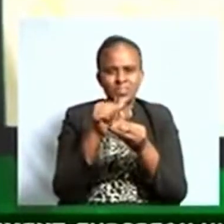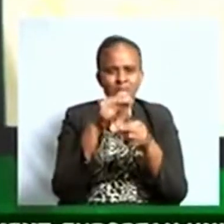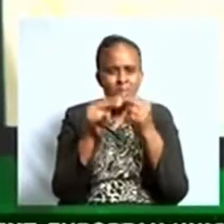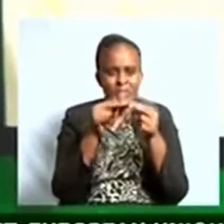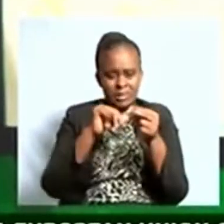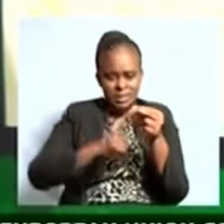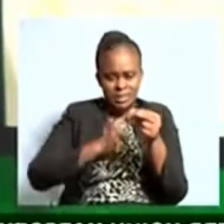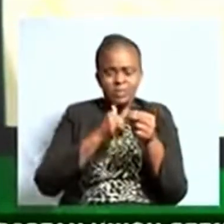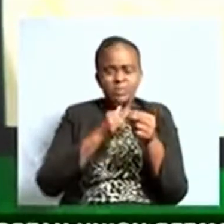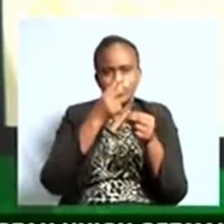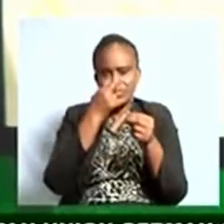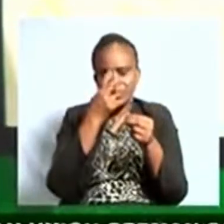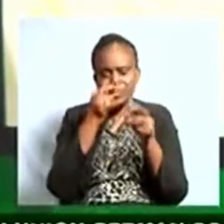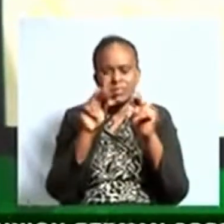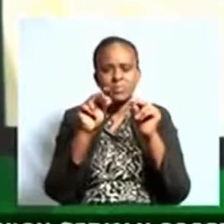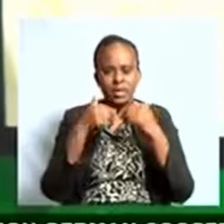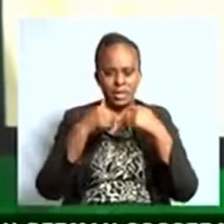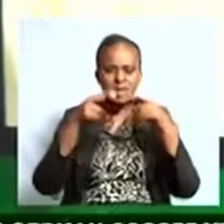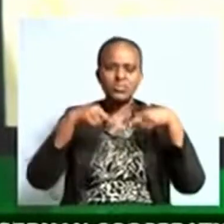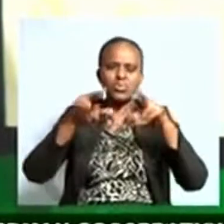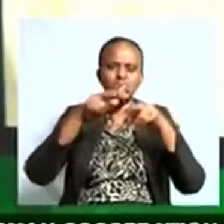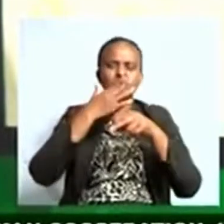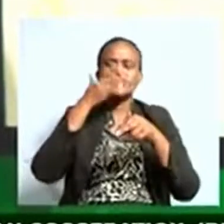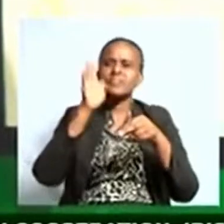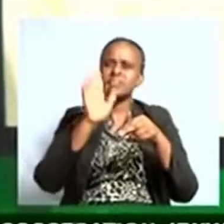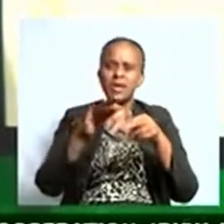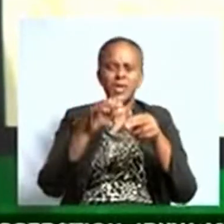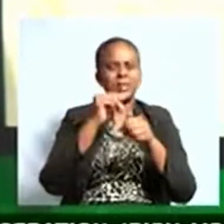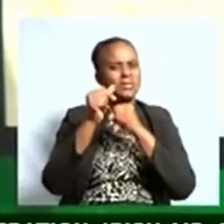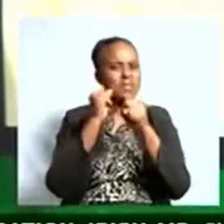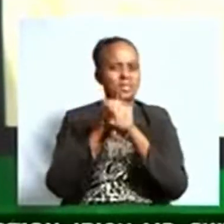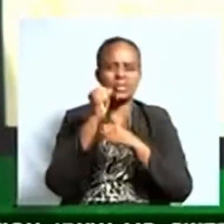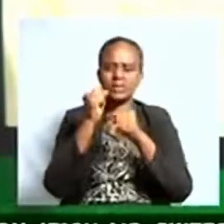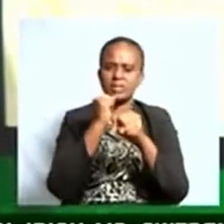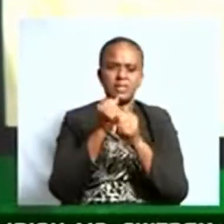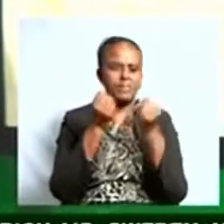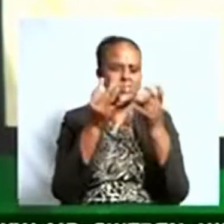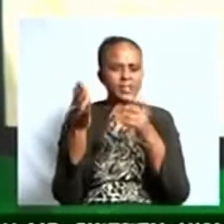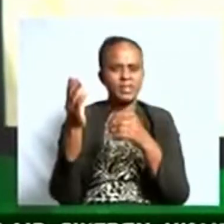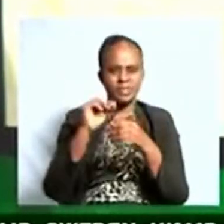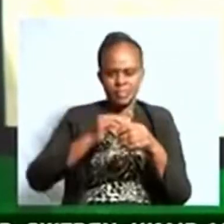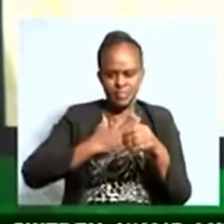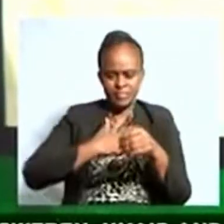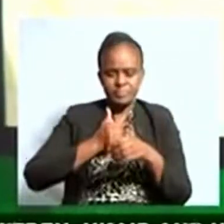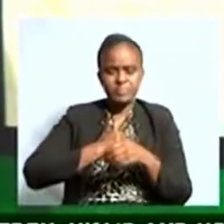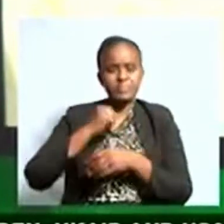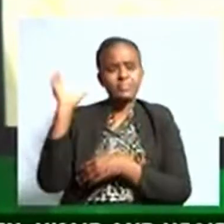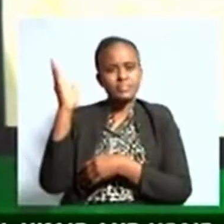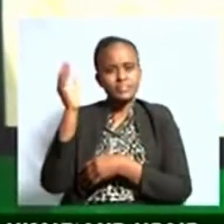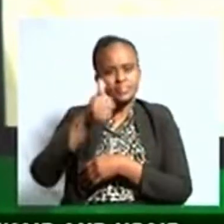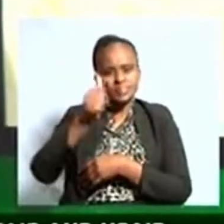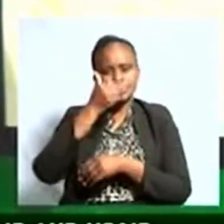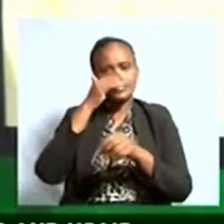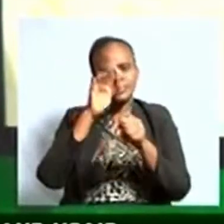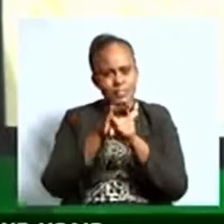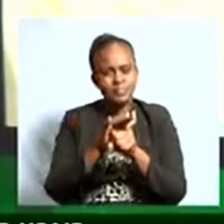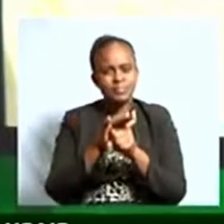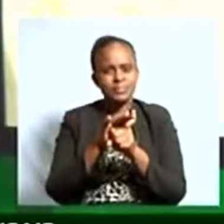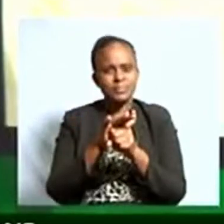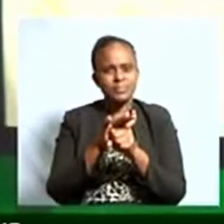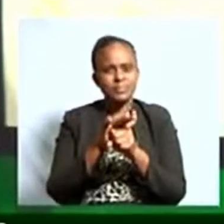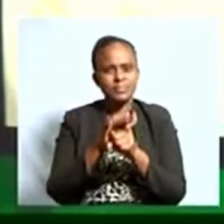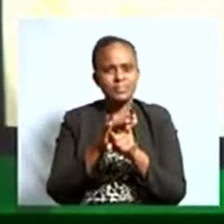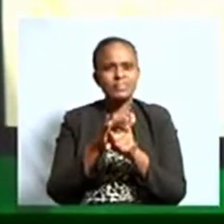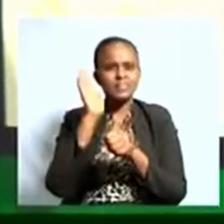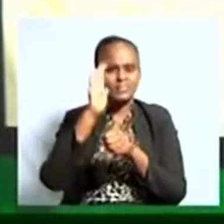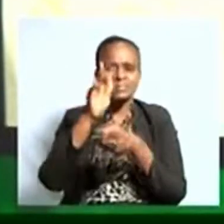had roads that were impassable for many years. And when we campaigned with him, he promised that I was going to